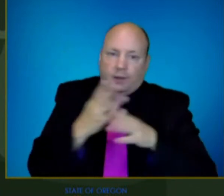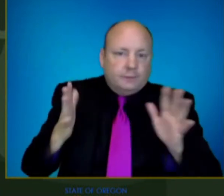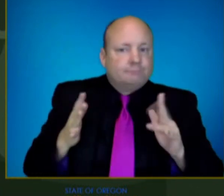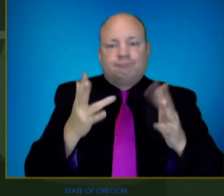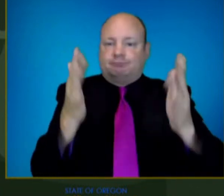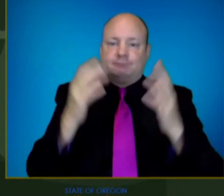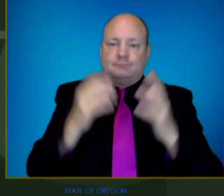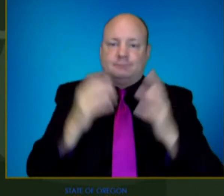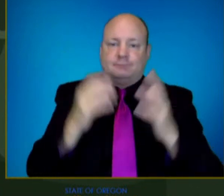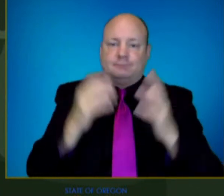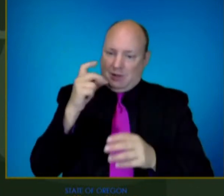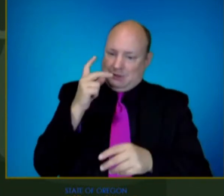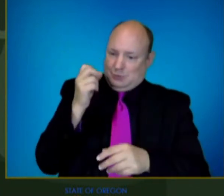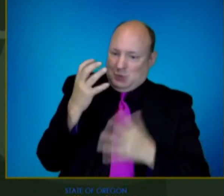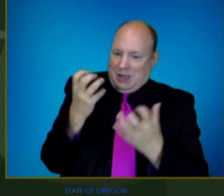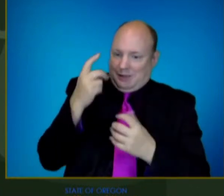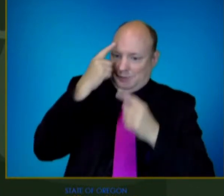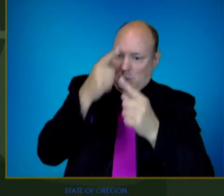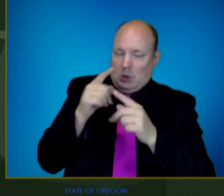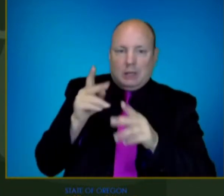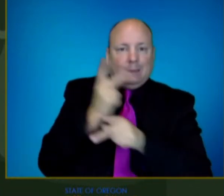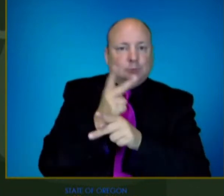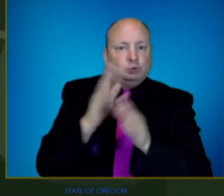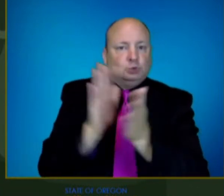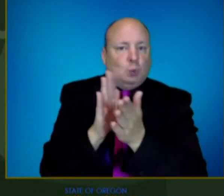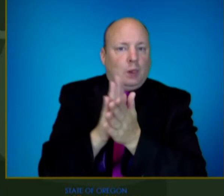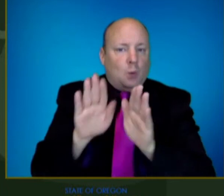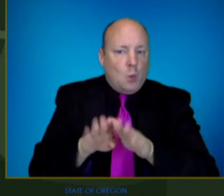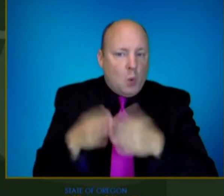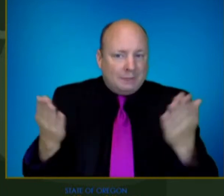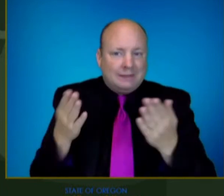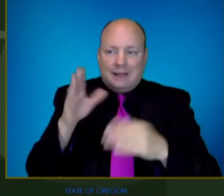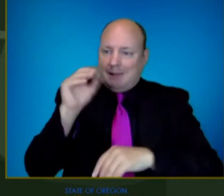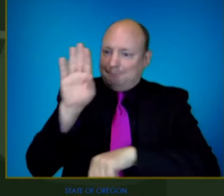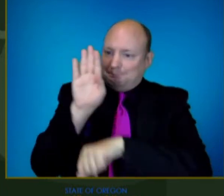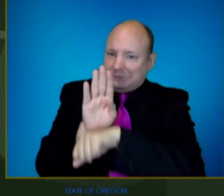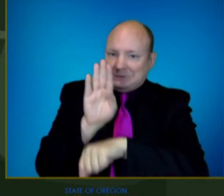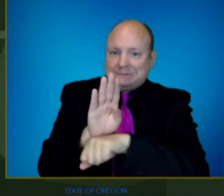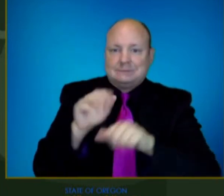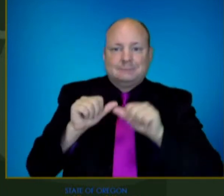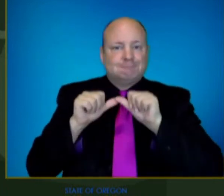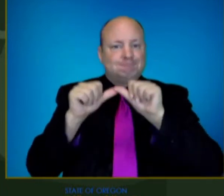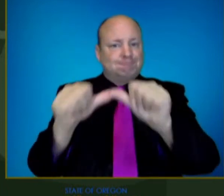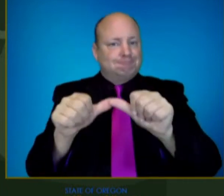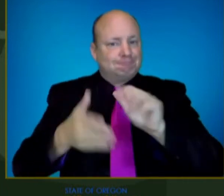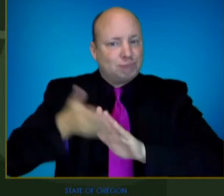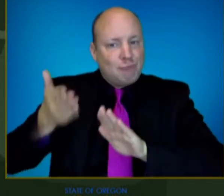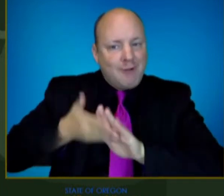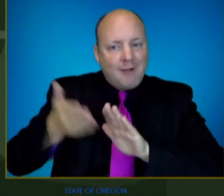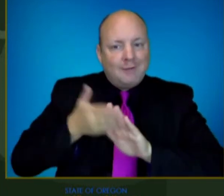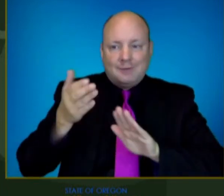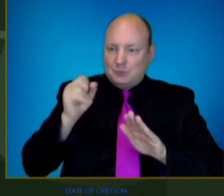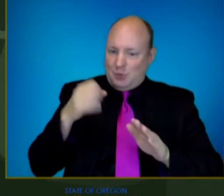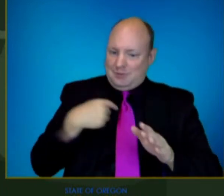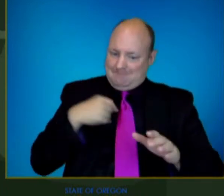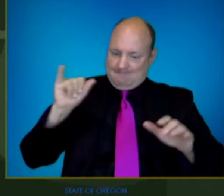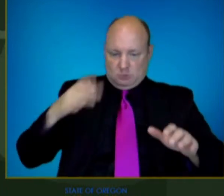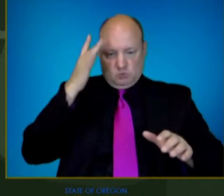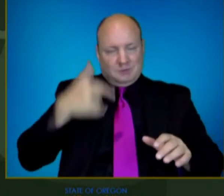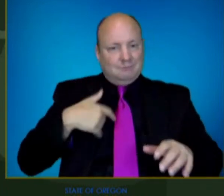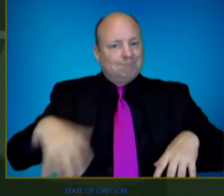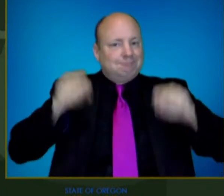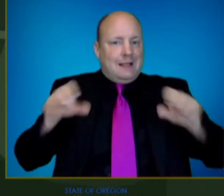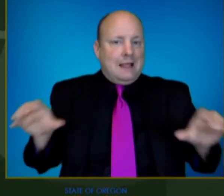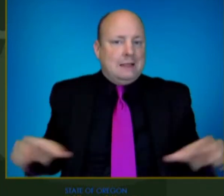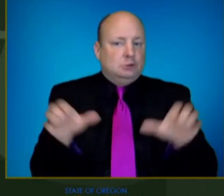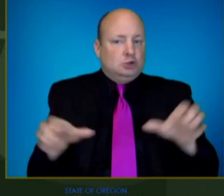our businesses thriving. So I'm taking this action now. It is unfortunate that we did not see widespread